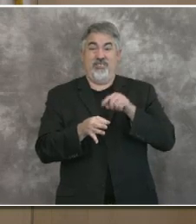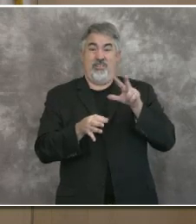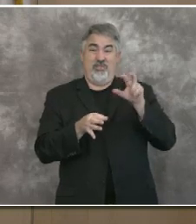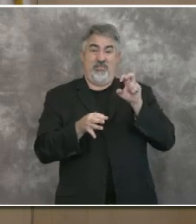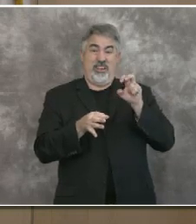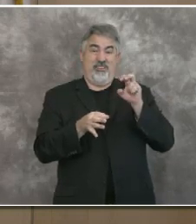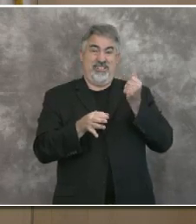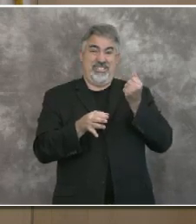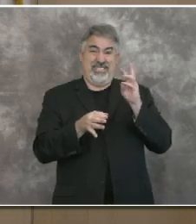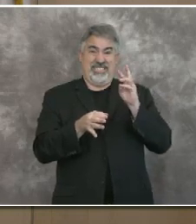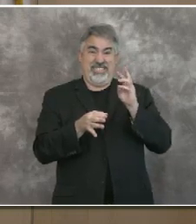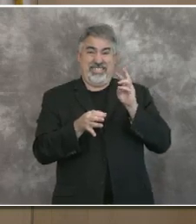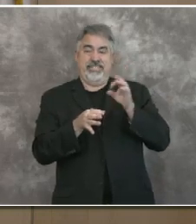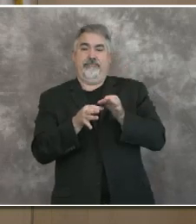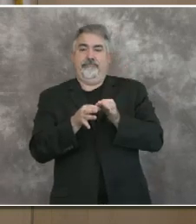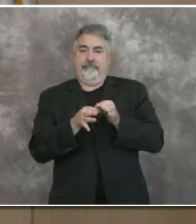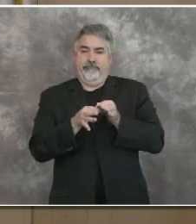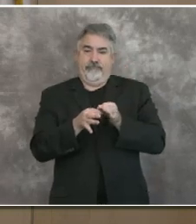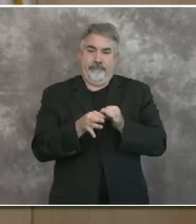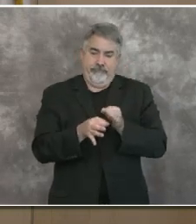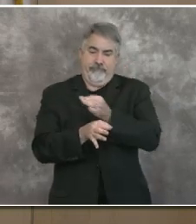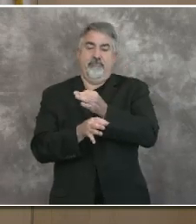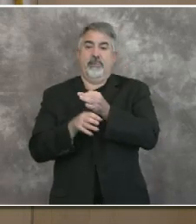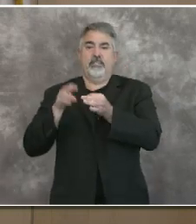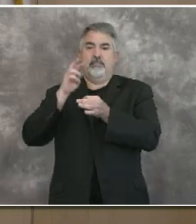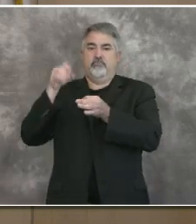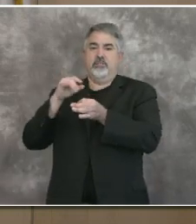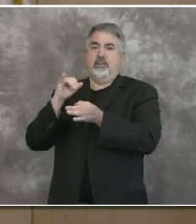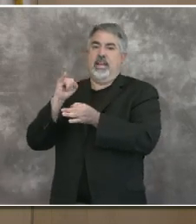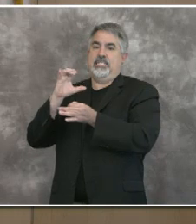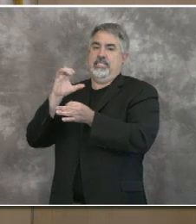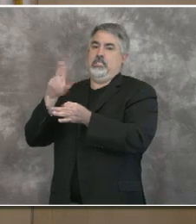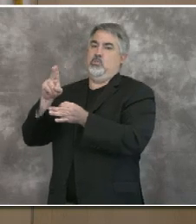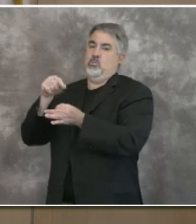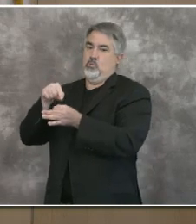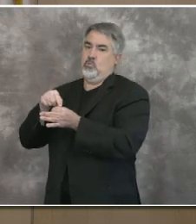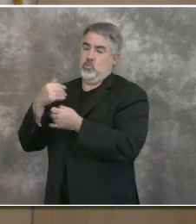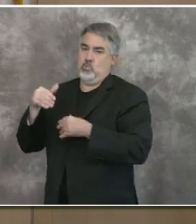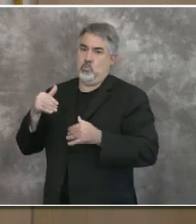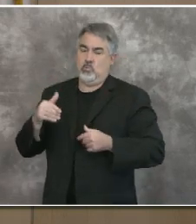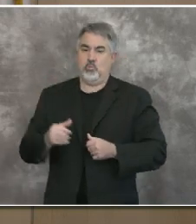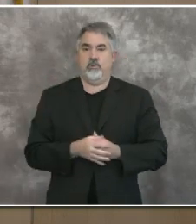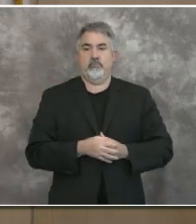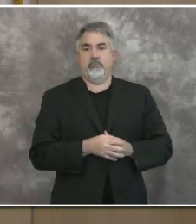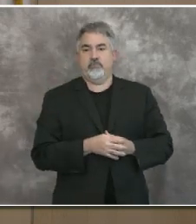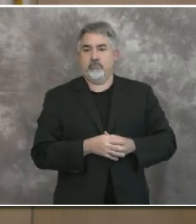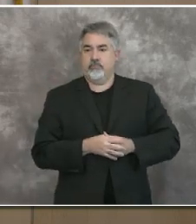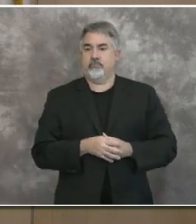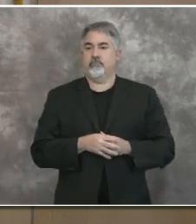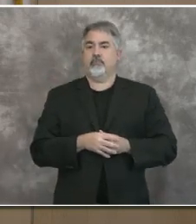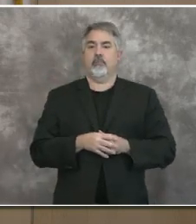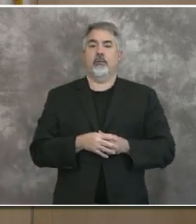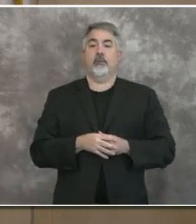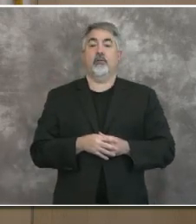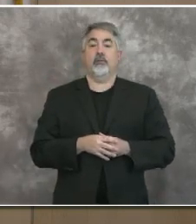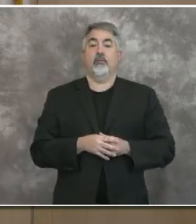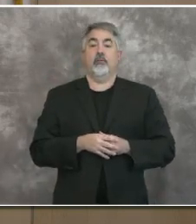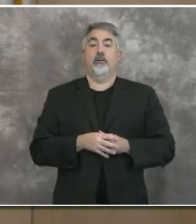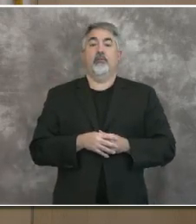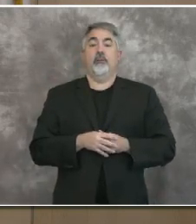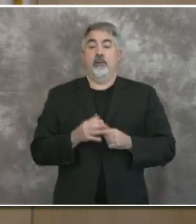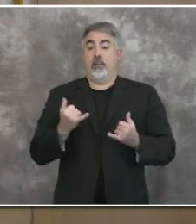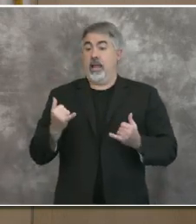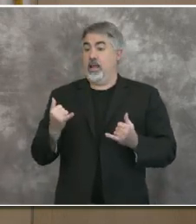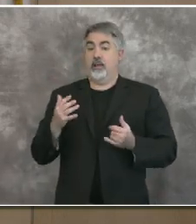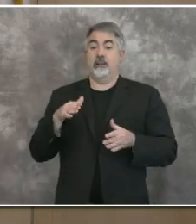316 or 6% of the total have been admitted to the ICU. So regarding deaths, yesterday we reported a